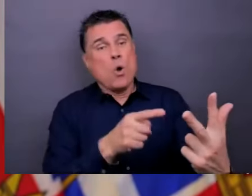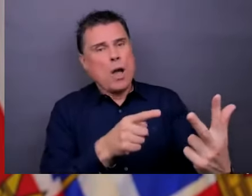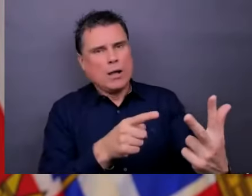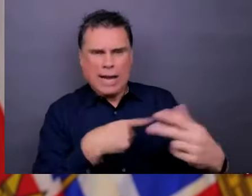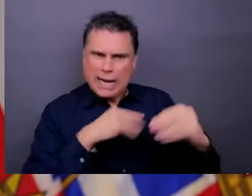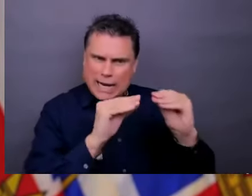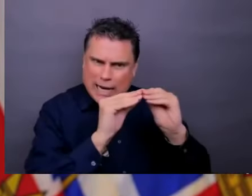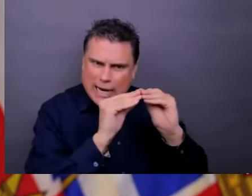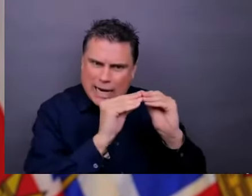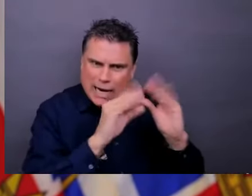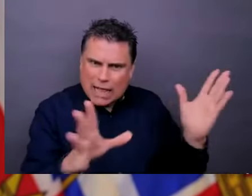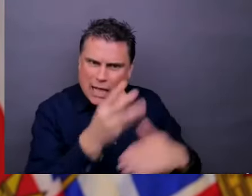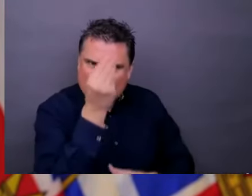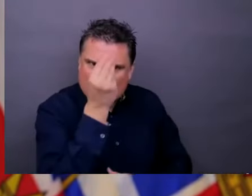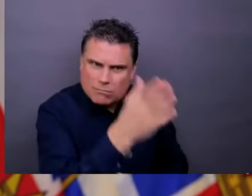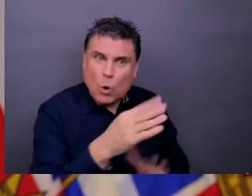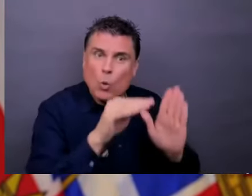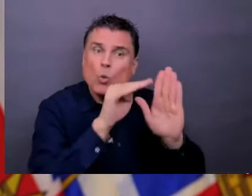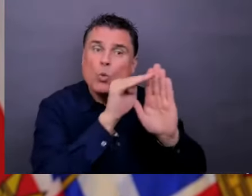Anyway,